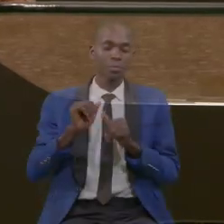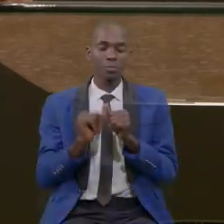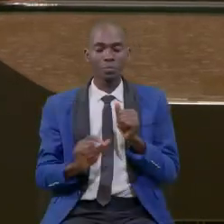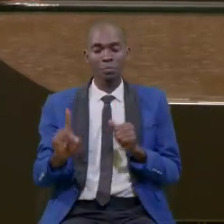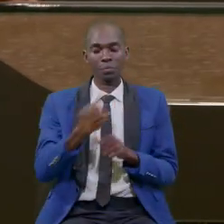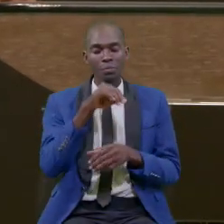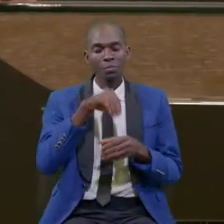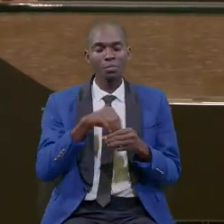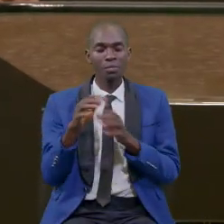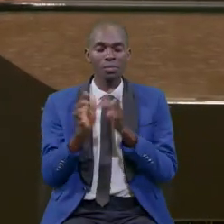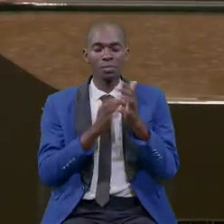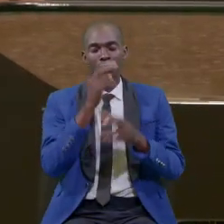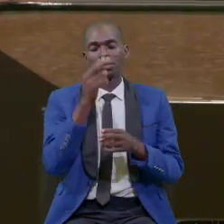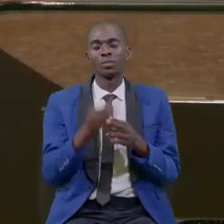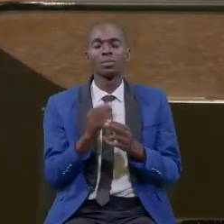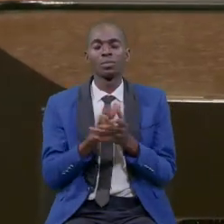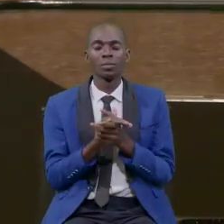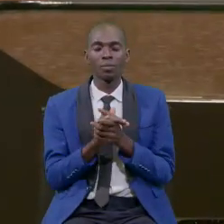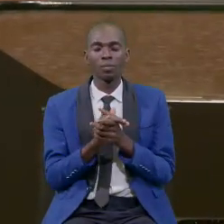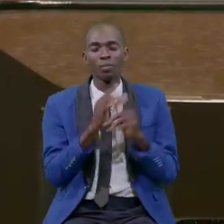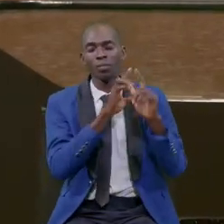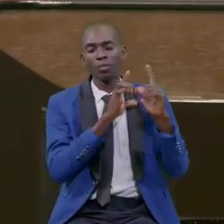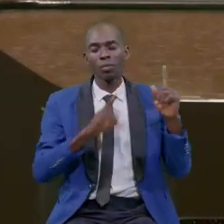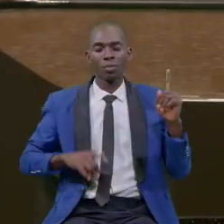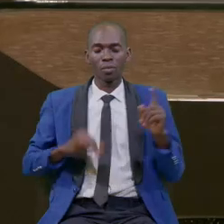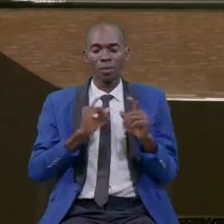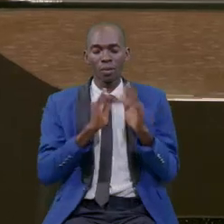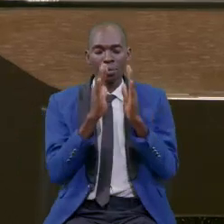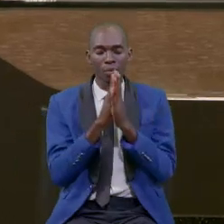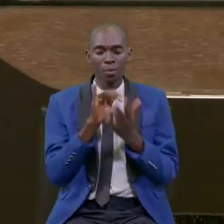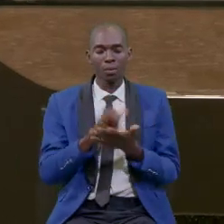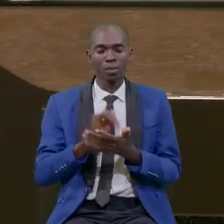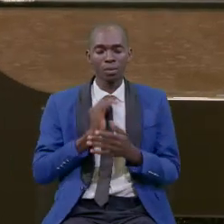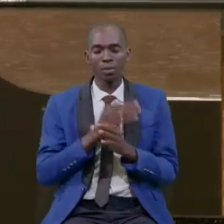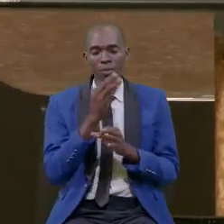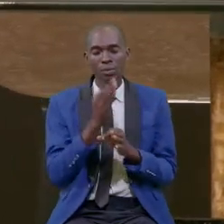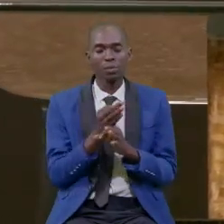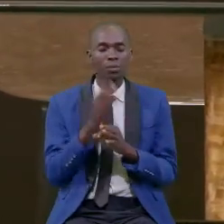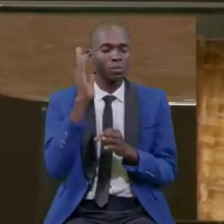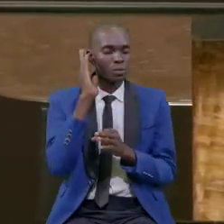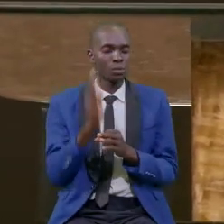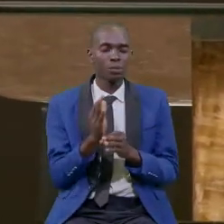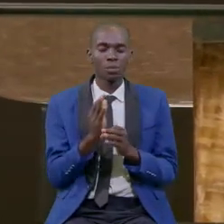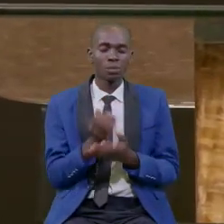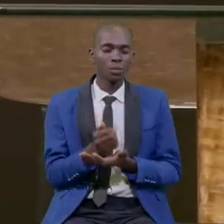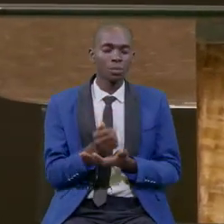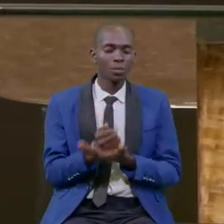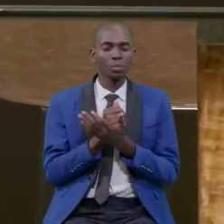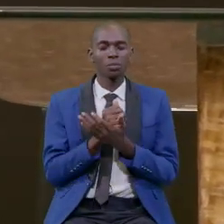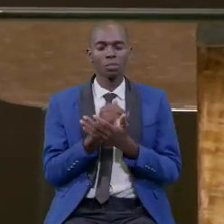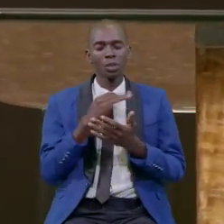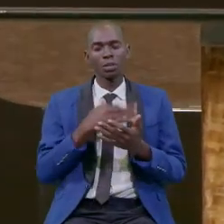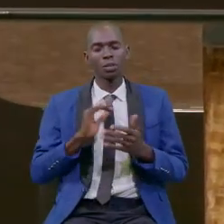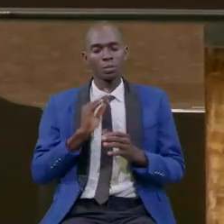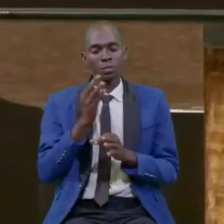Jesus' name. Amen. Lord, I pray that our faith will mix with the word. And the faith mixing with